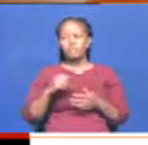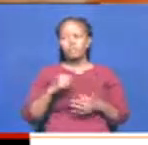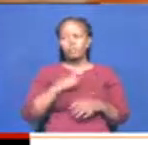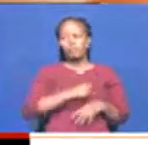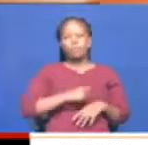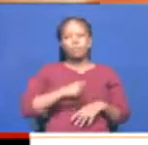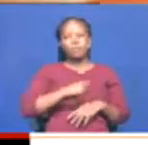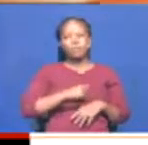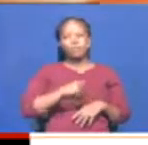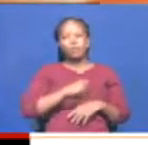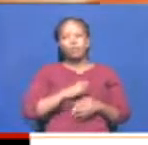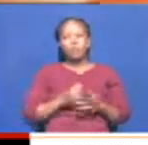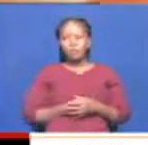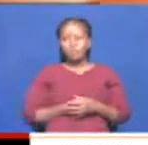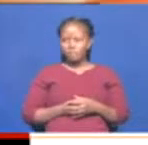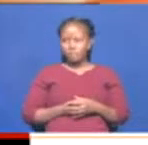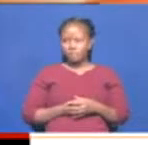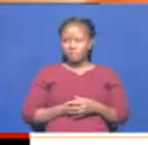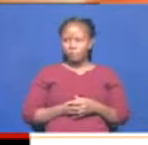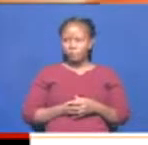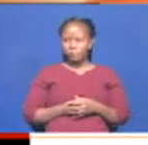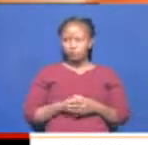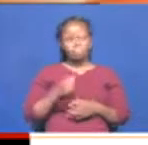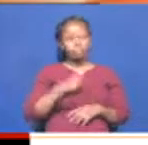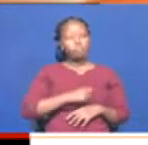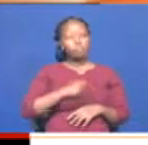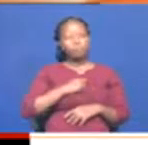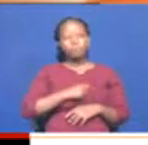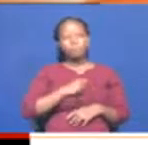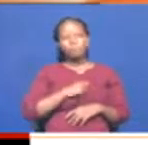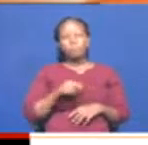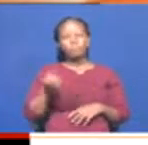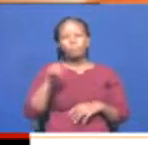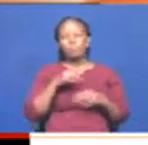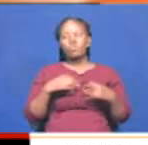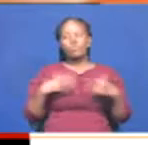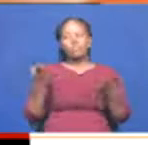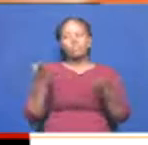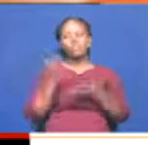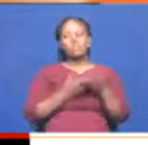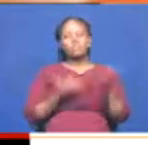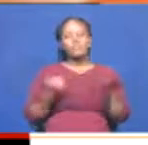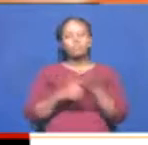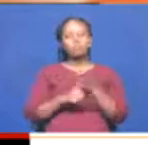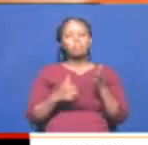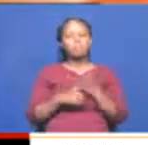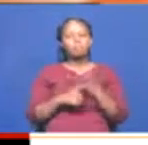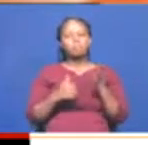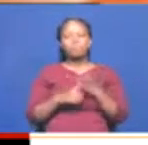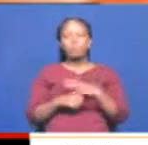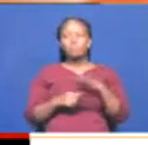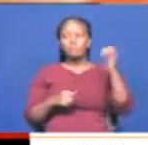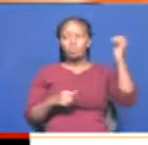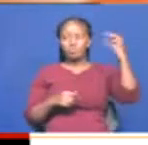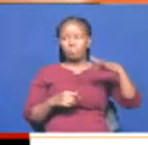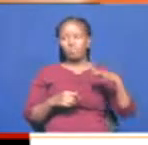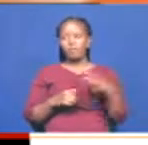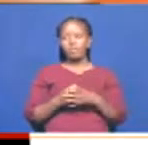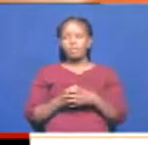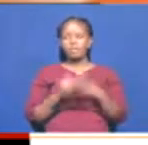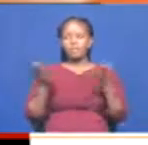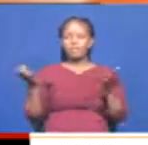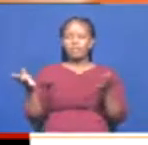And we're back. We do apologize. We're experiencing some power outage here at the studio. I'll take the question again.